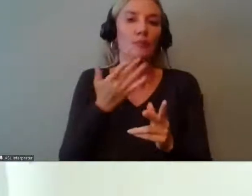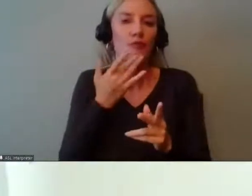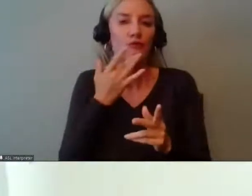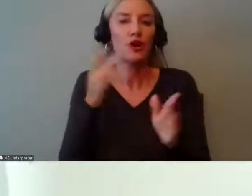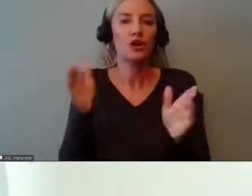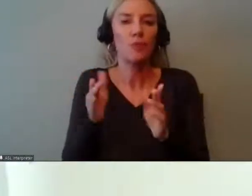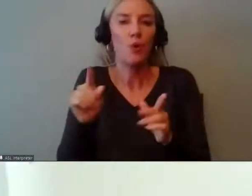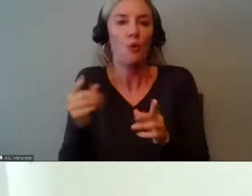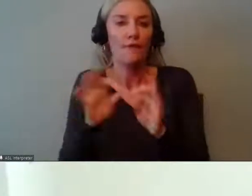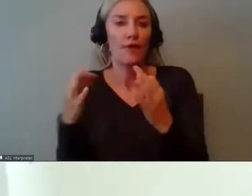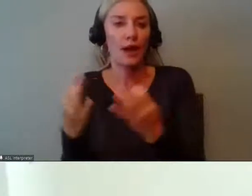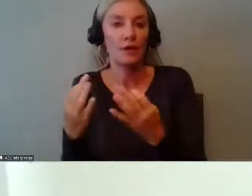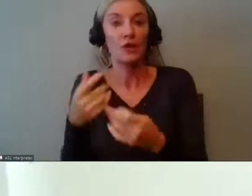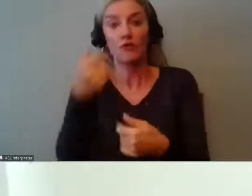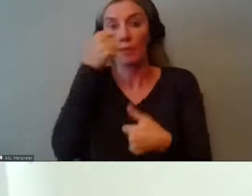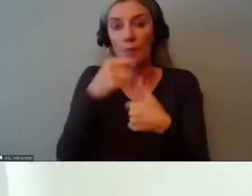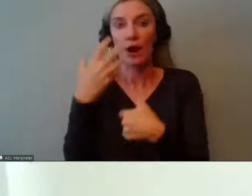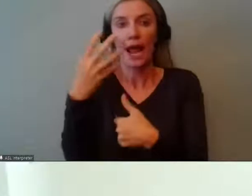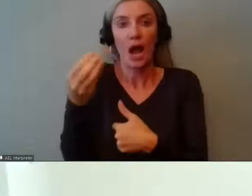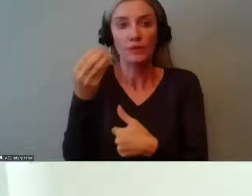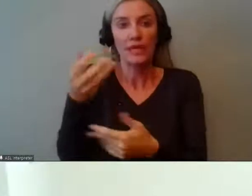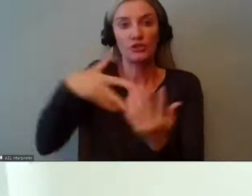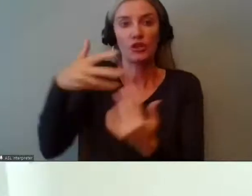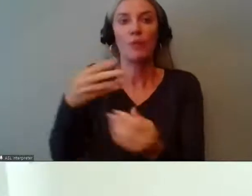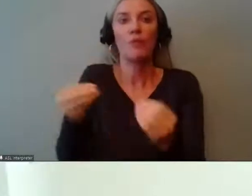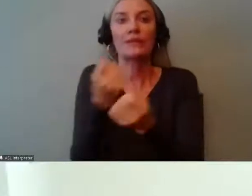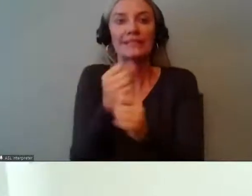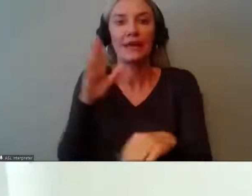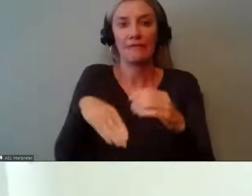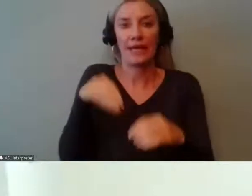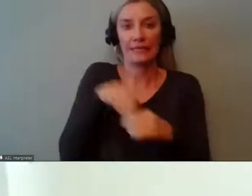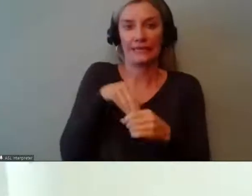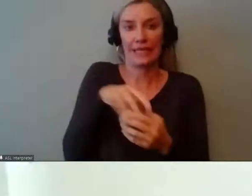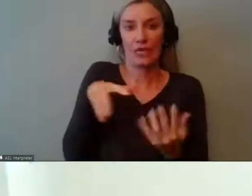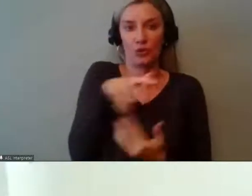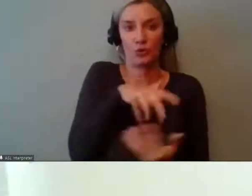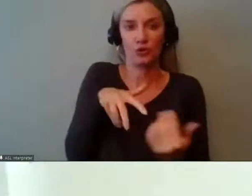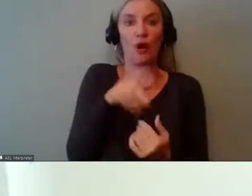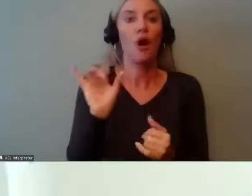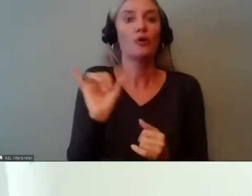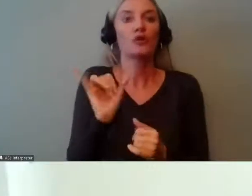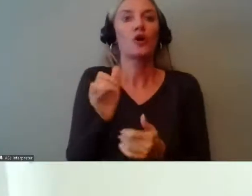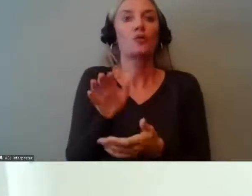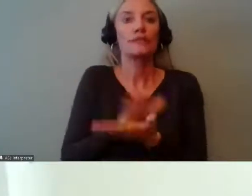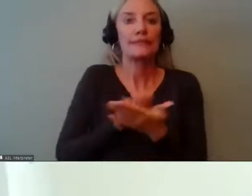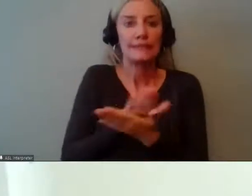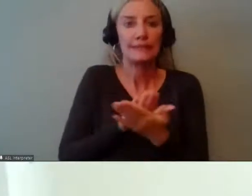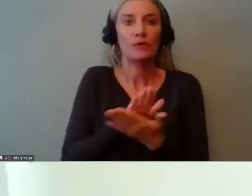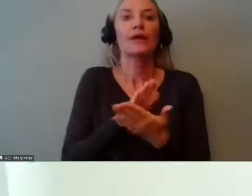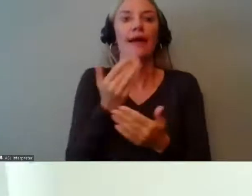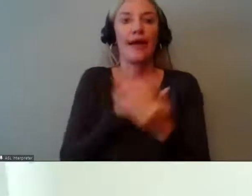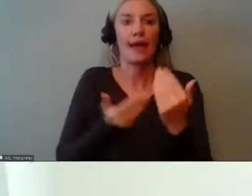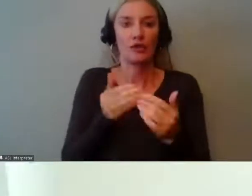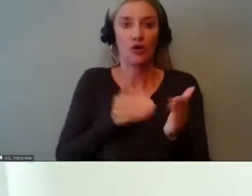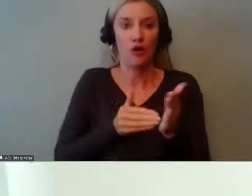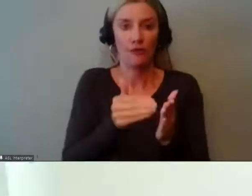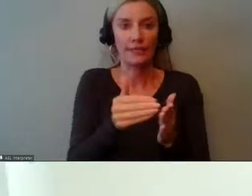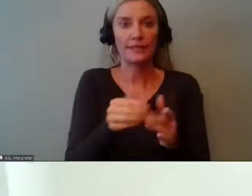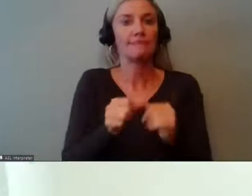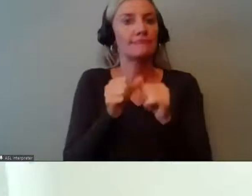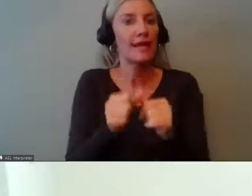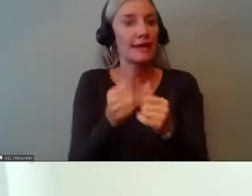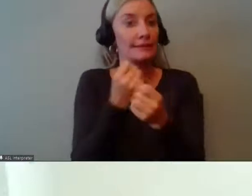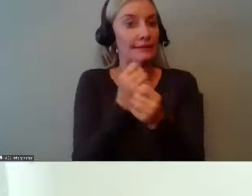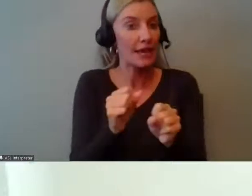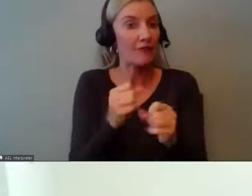safer than inside. And finally, use hand sanitizers often. Stay safe and stay well during this season. And that'll